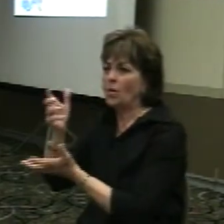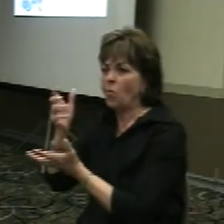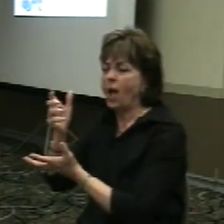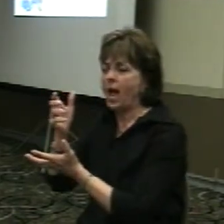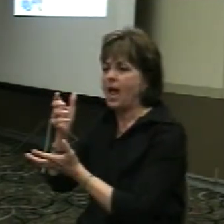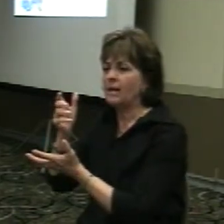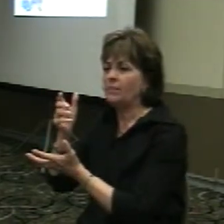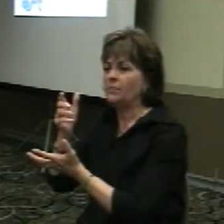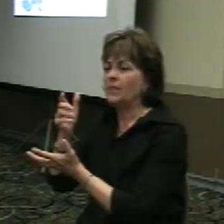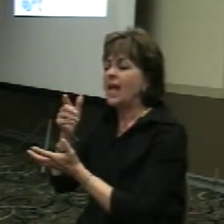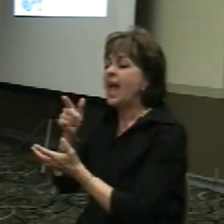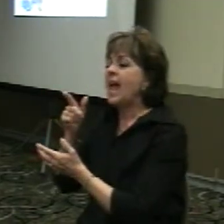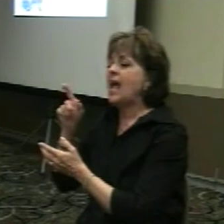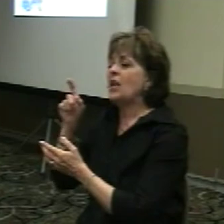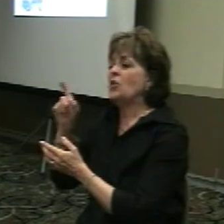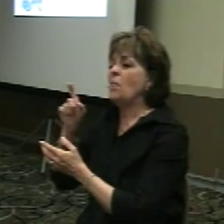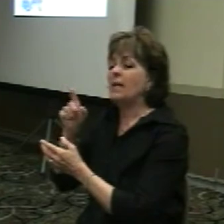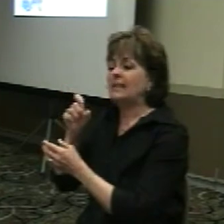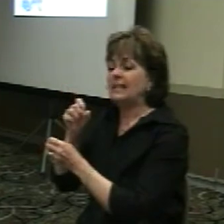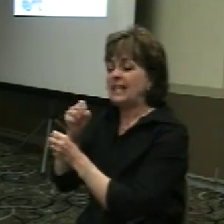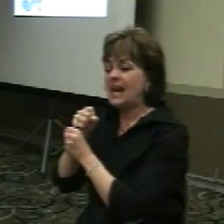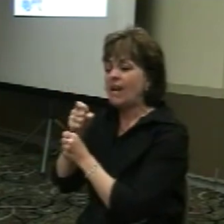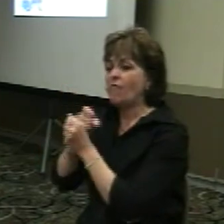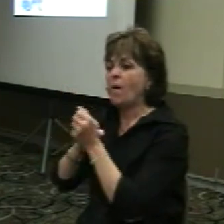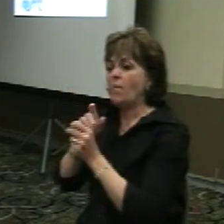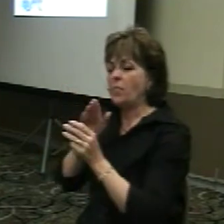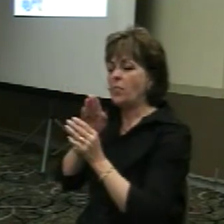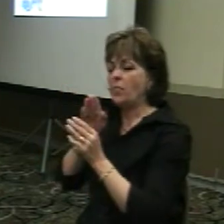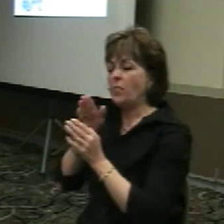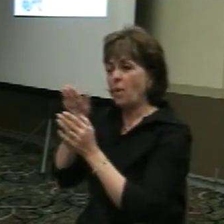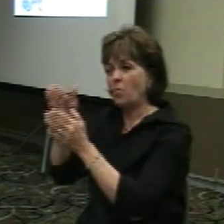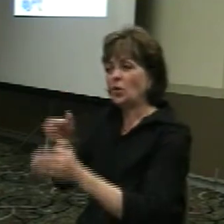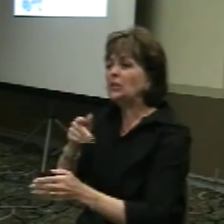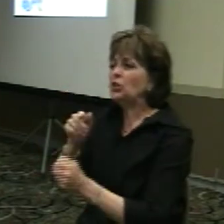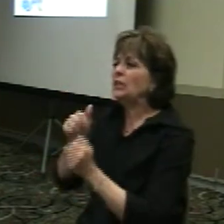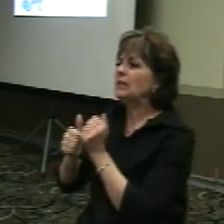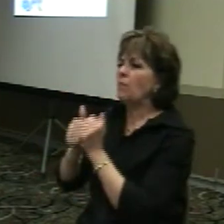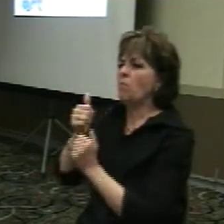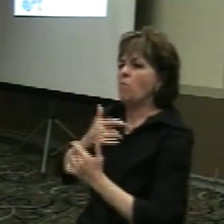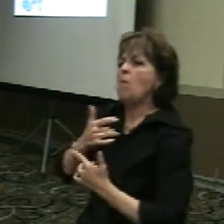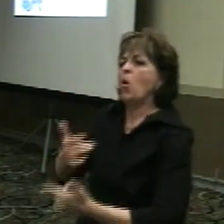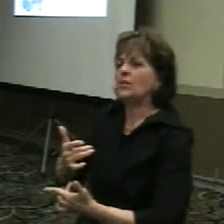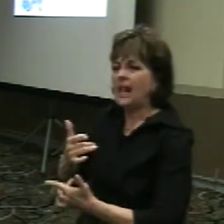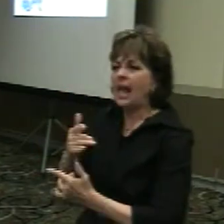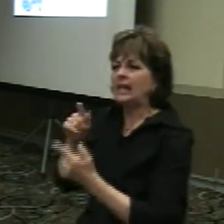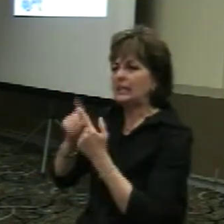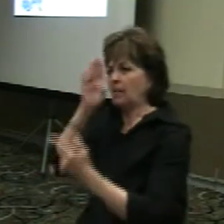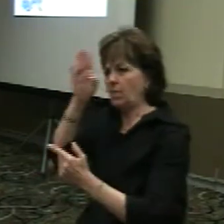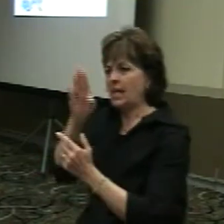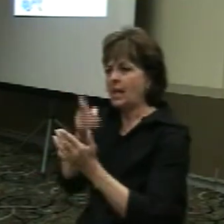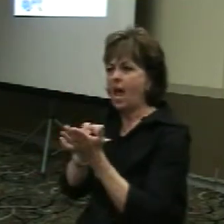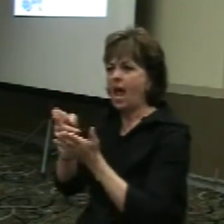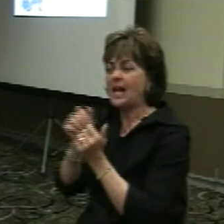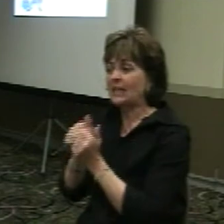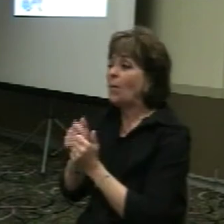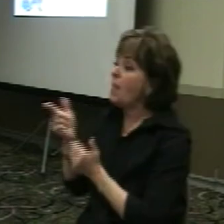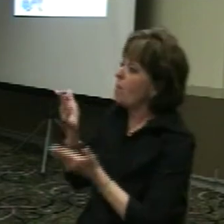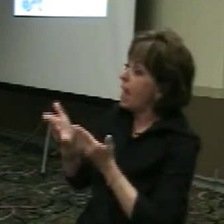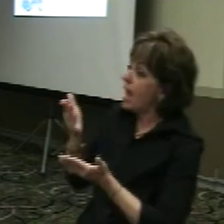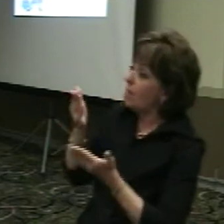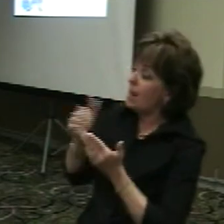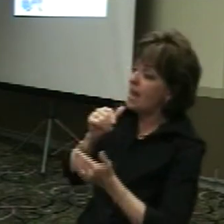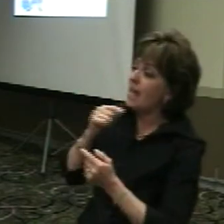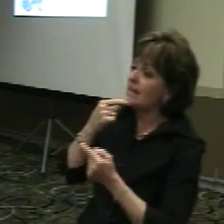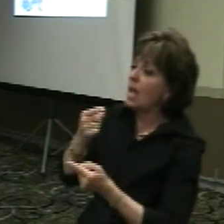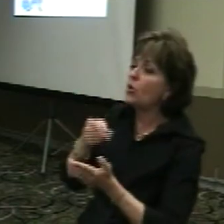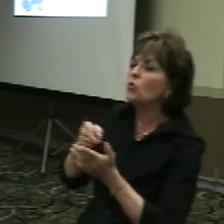gotten by the person who she is most likely to be honest with, what's going on here? Now, they may or may not tell you the truth, but it would